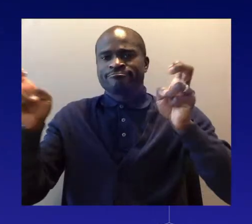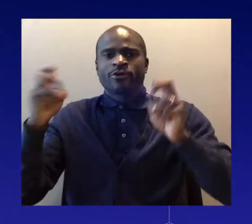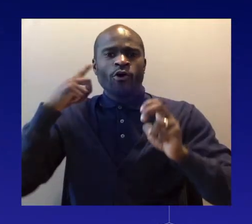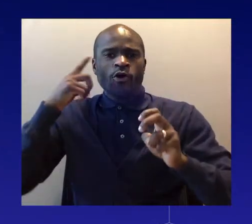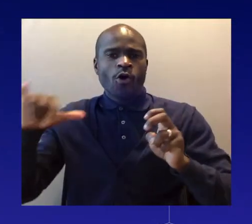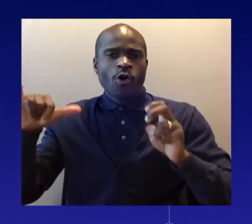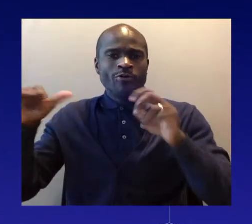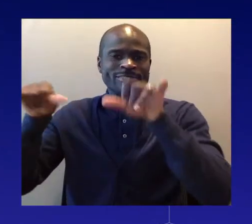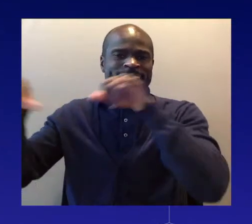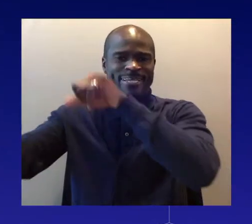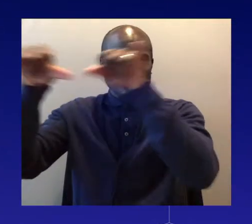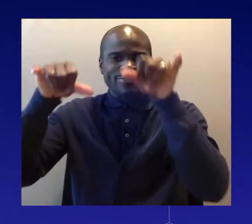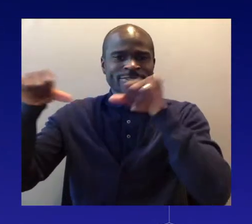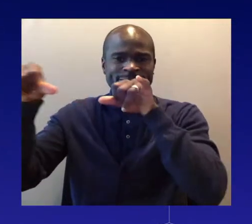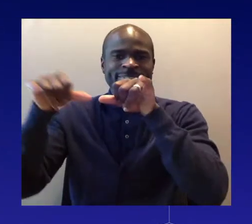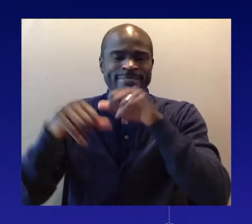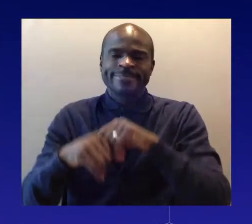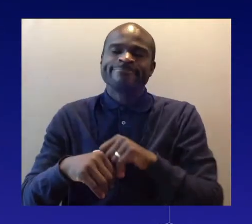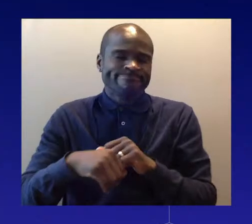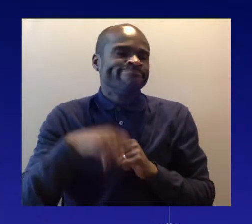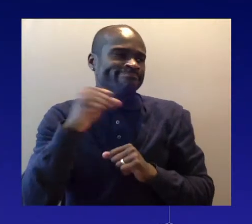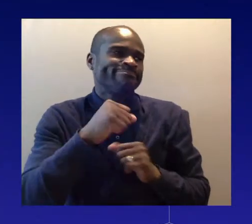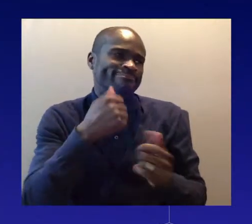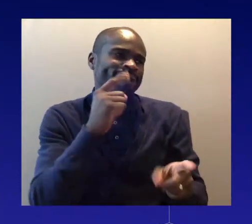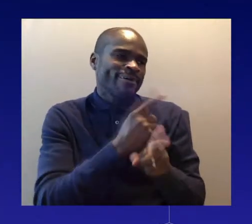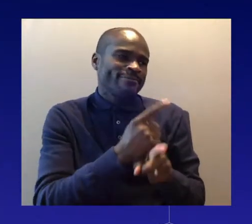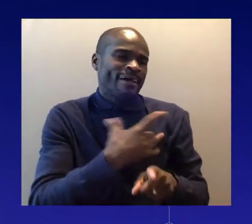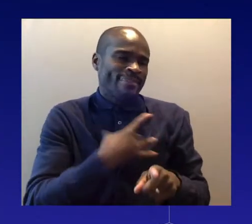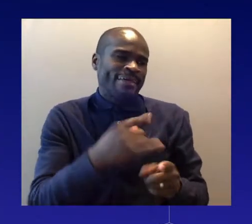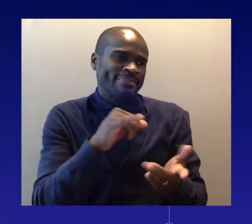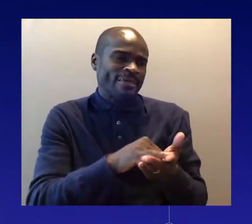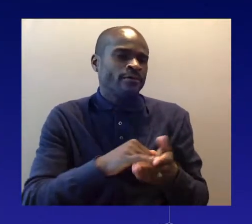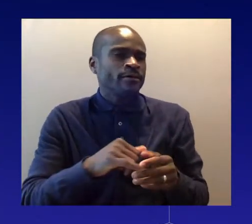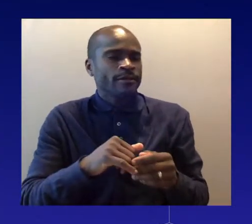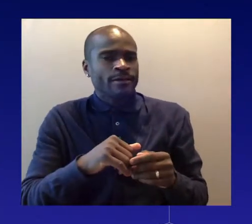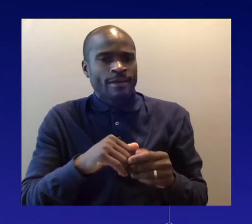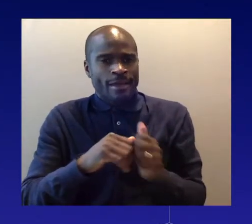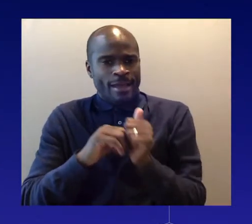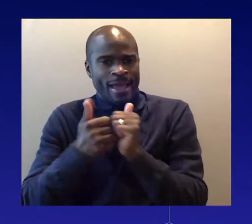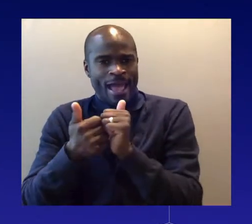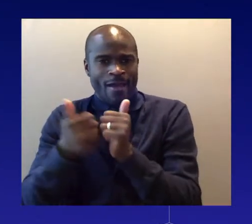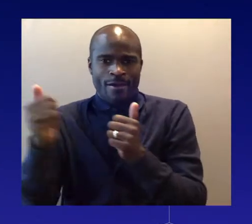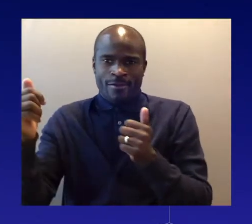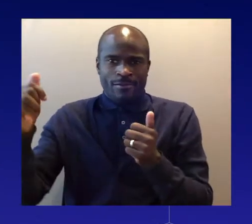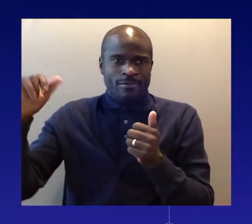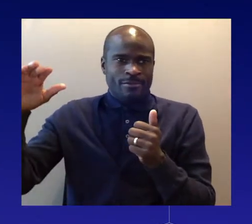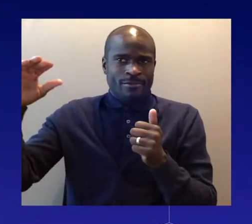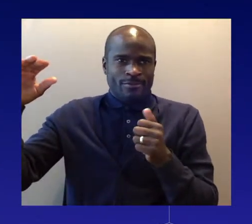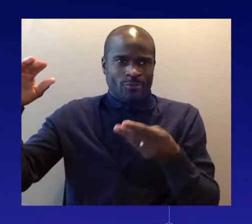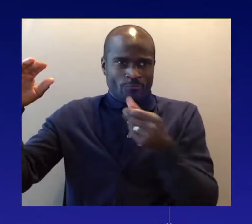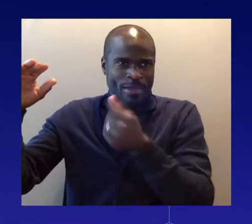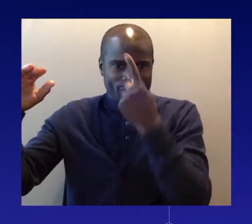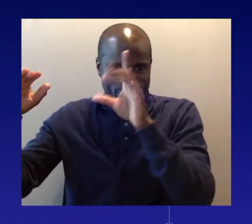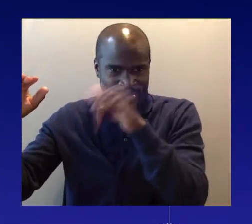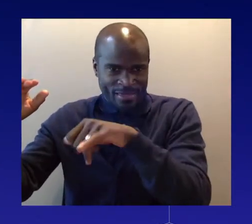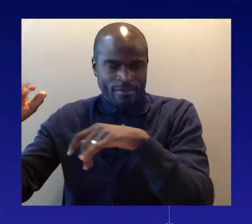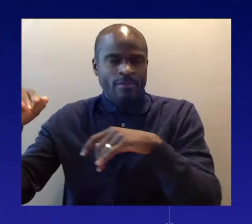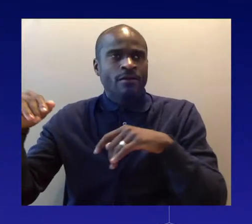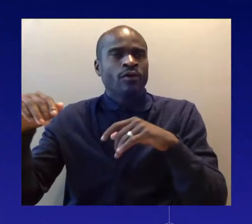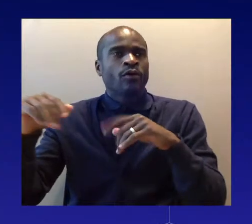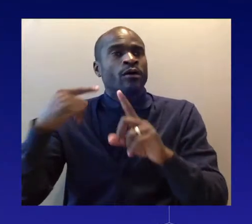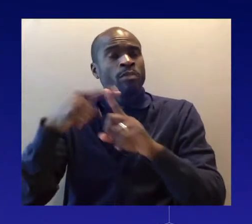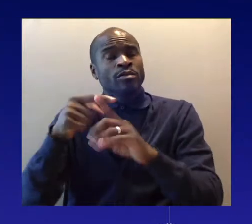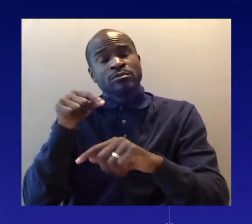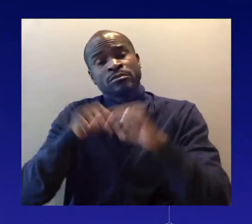you connect the dots of what we think it should look like, and then how do you connect the dots so that it actually gets funded and reimbursed in